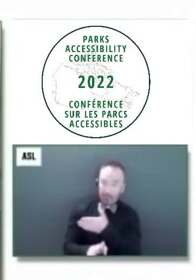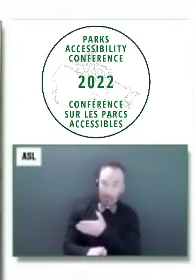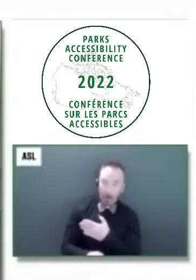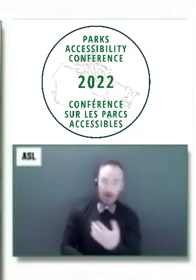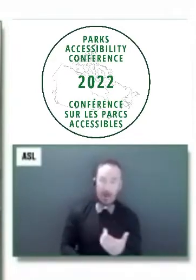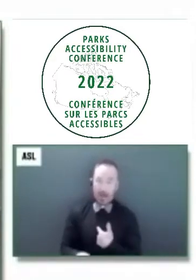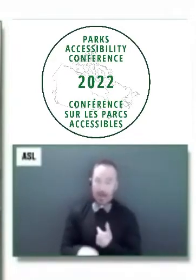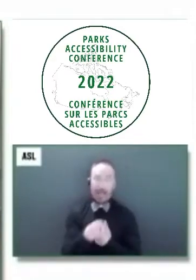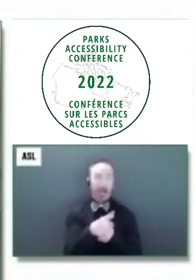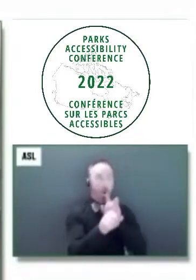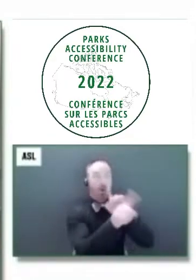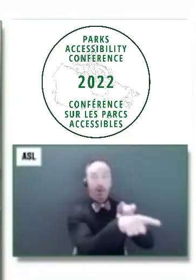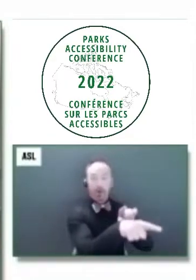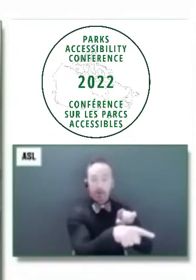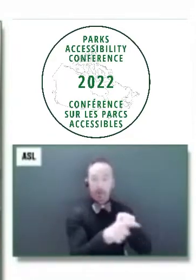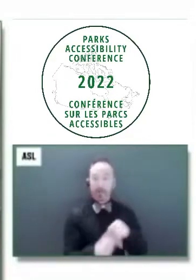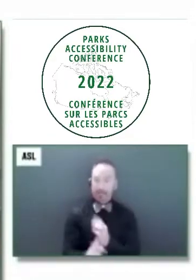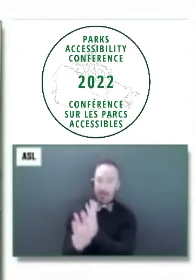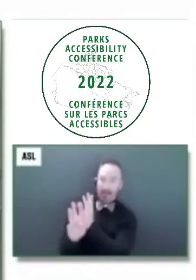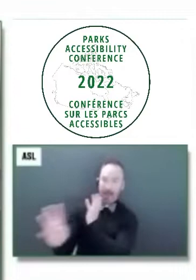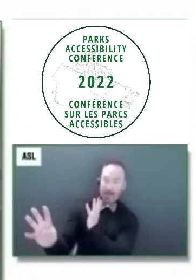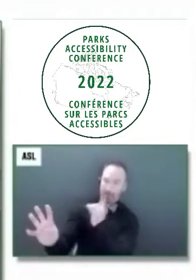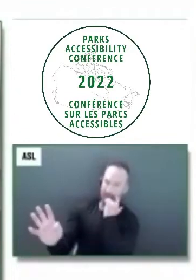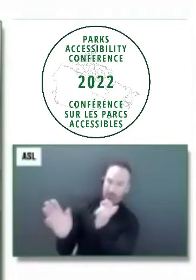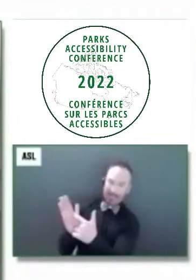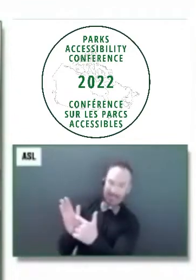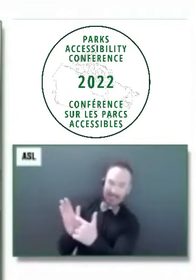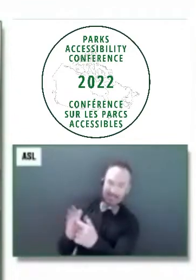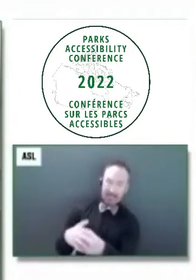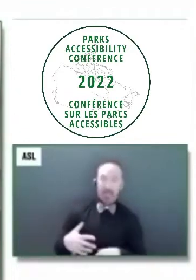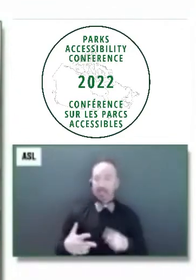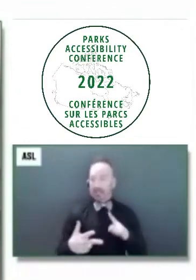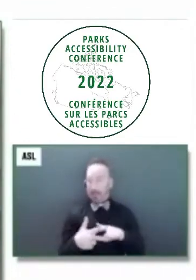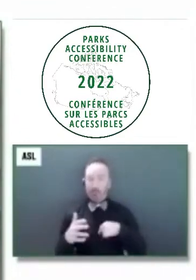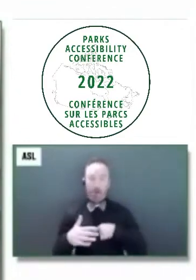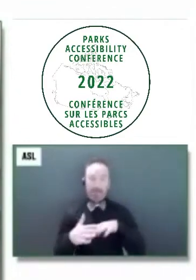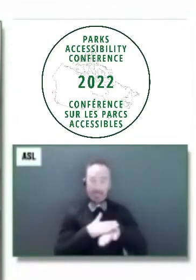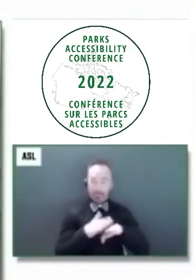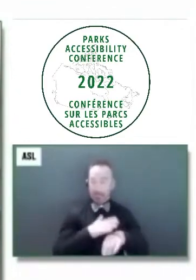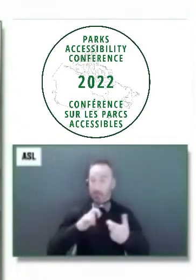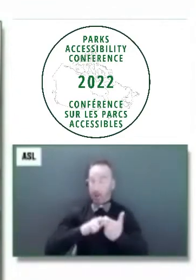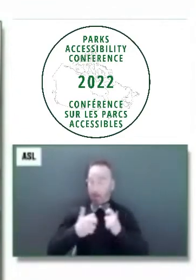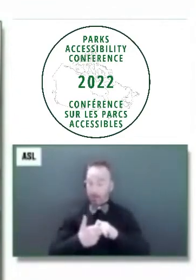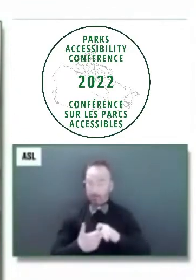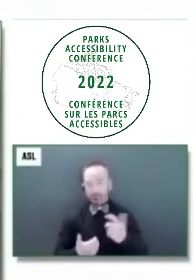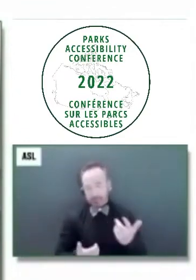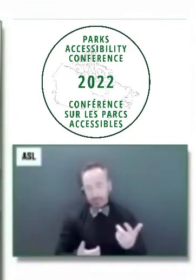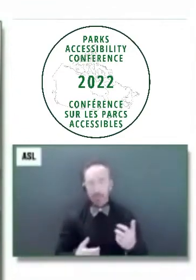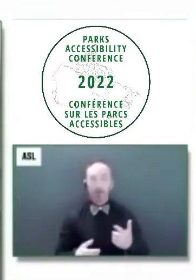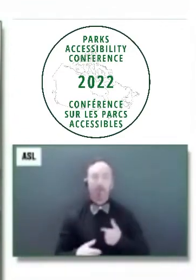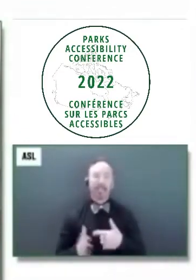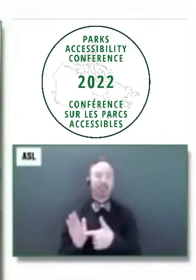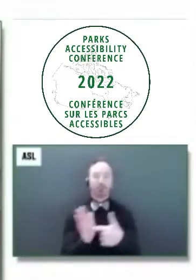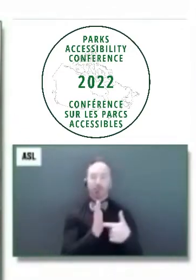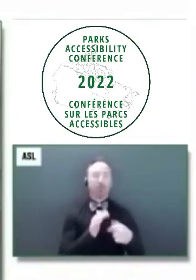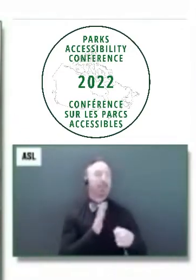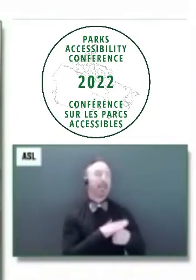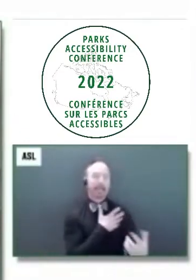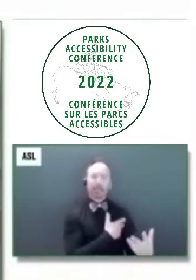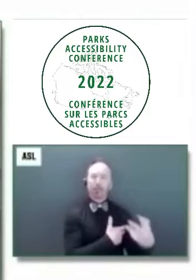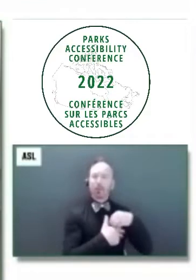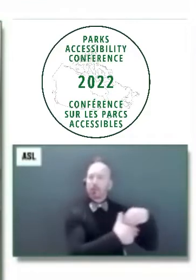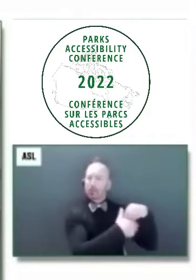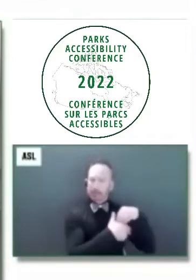Arguably, coffee shop number two isn't just emblematic of accessibility, it is also emblematic of elements of inclusion, which is distinct